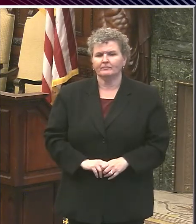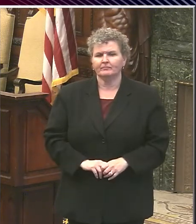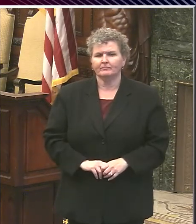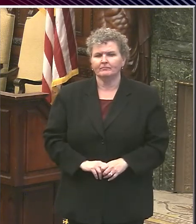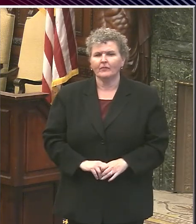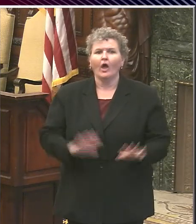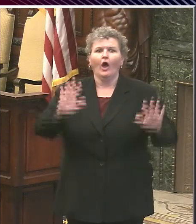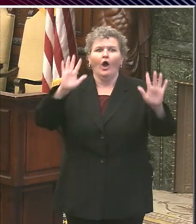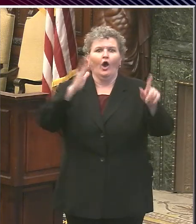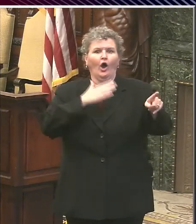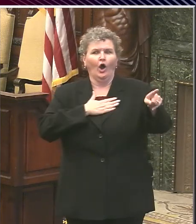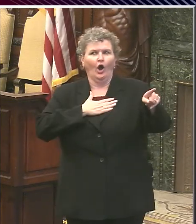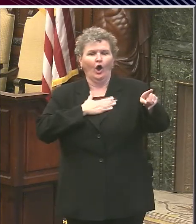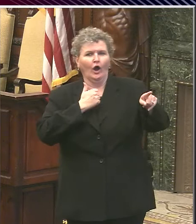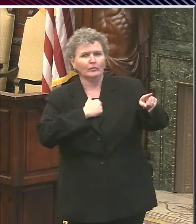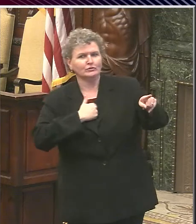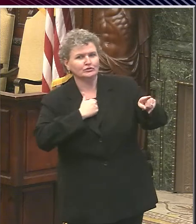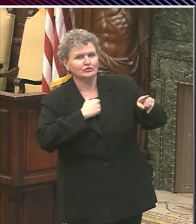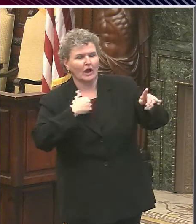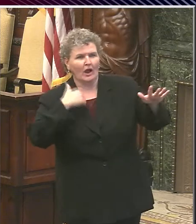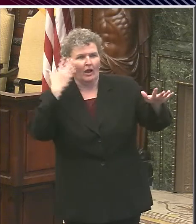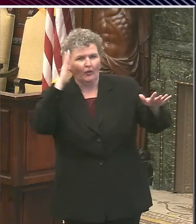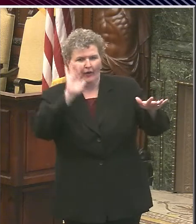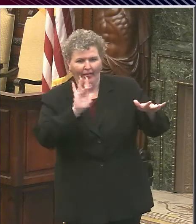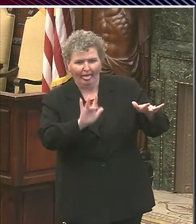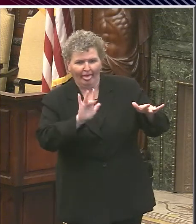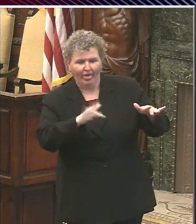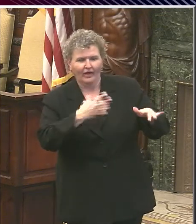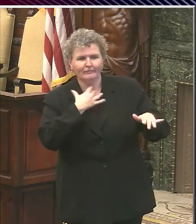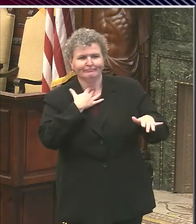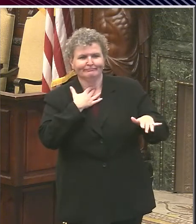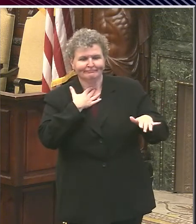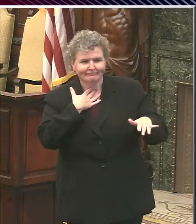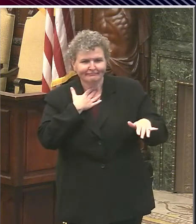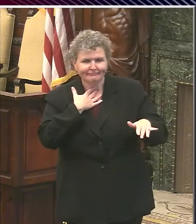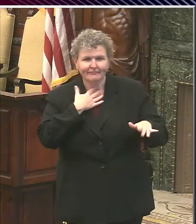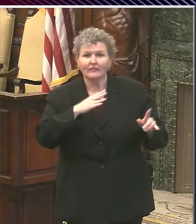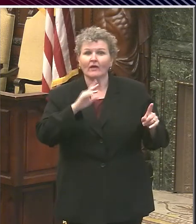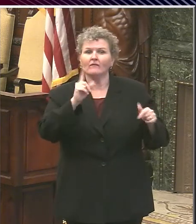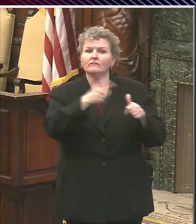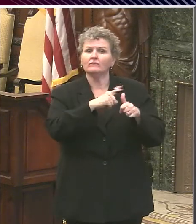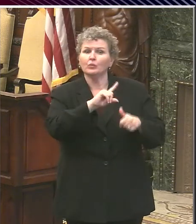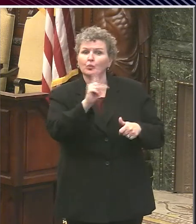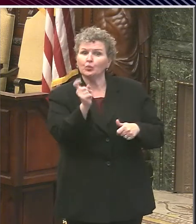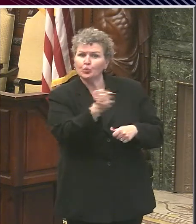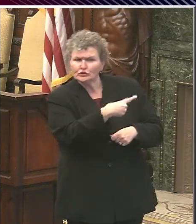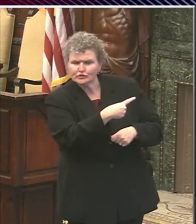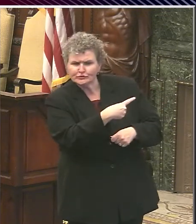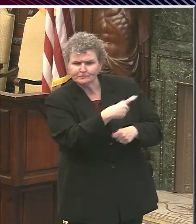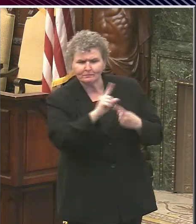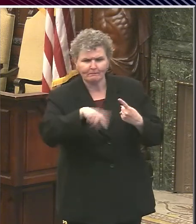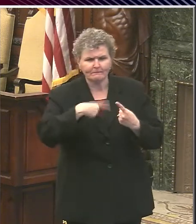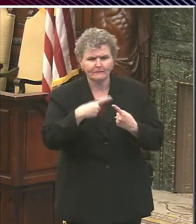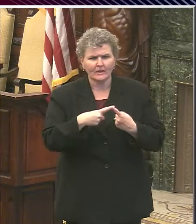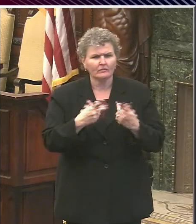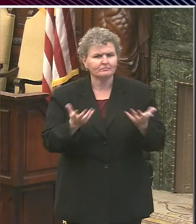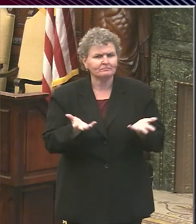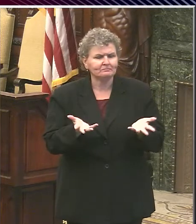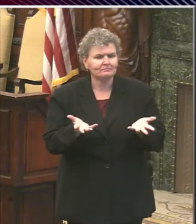Sorry, I didn't realize I was still muted. My first question is about the outbreak at